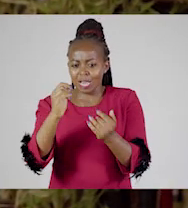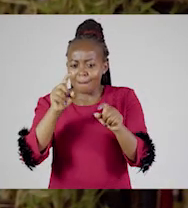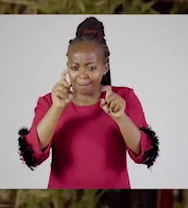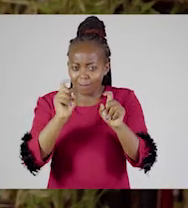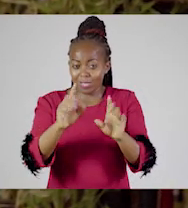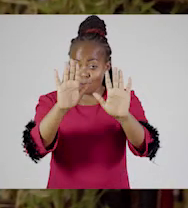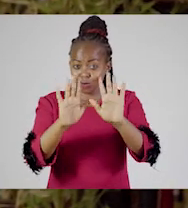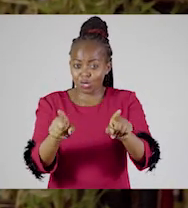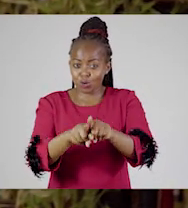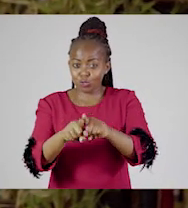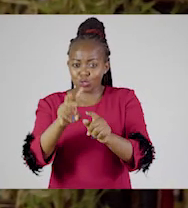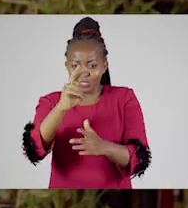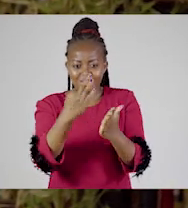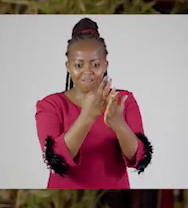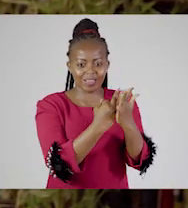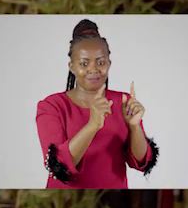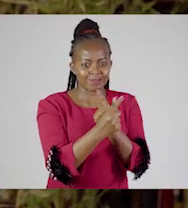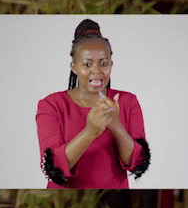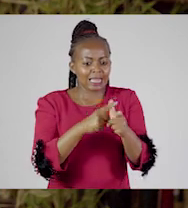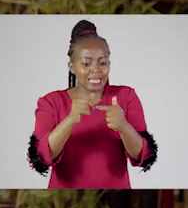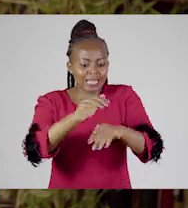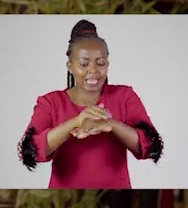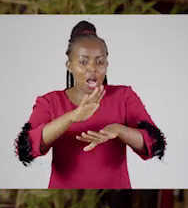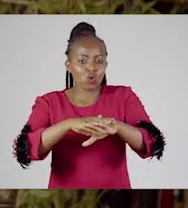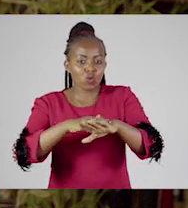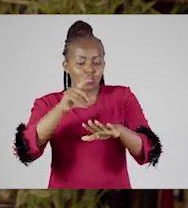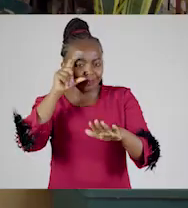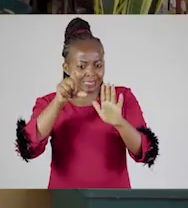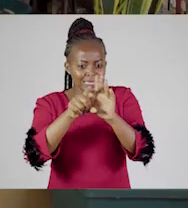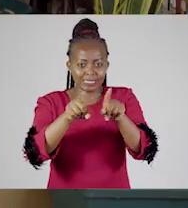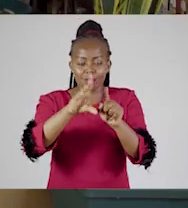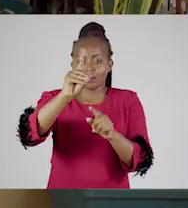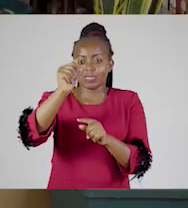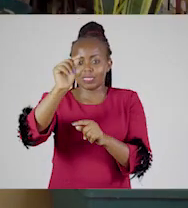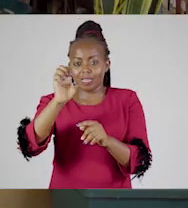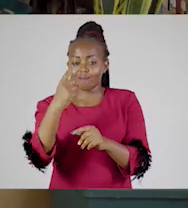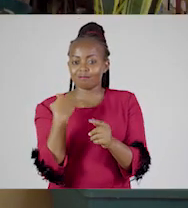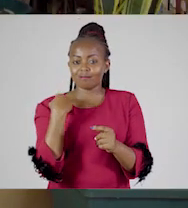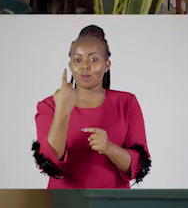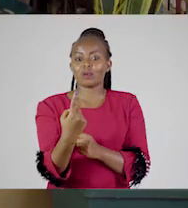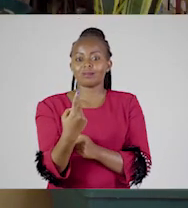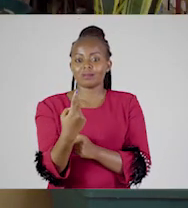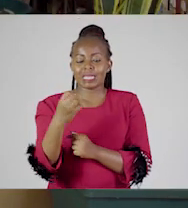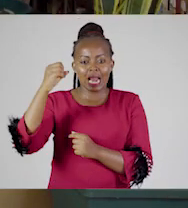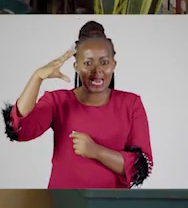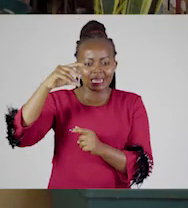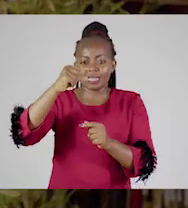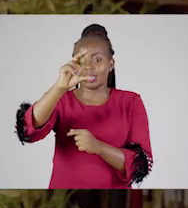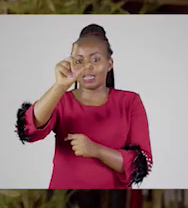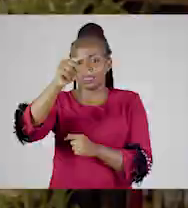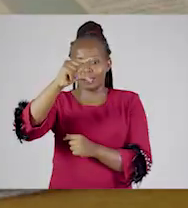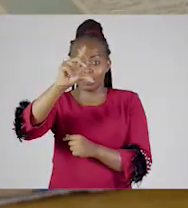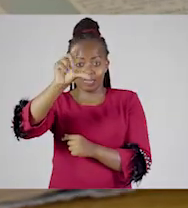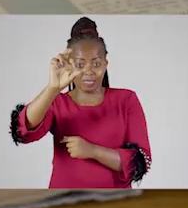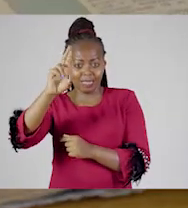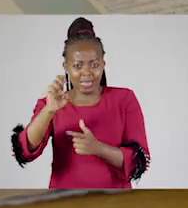at certain factors to digitize well and to create good quality of data. The first one is lighting and glare. So you don't want to use